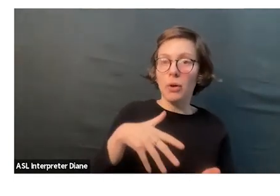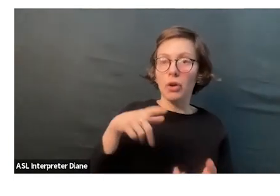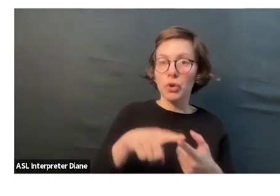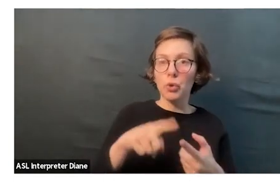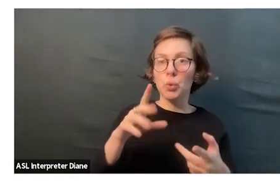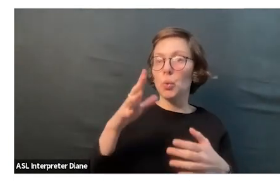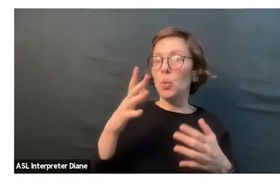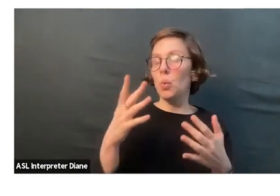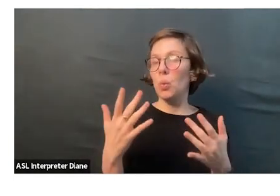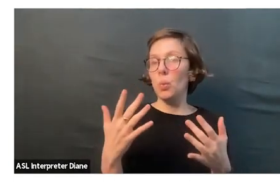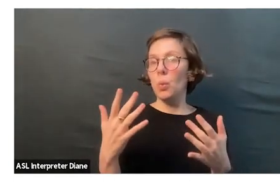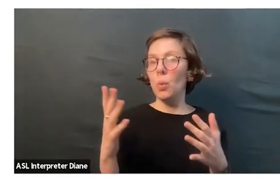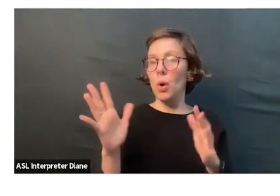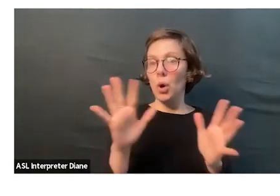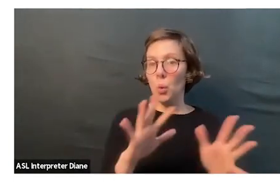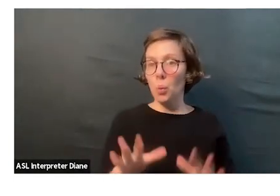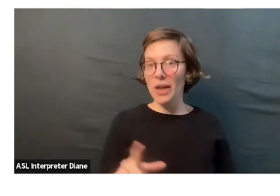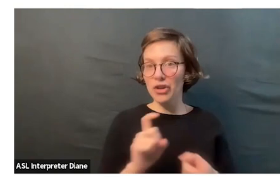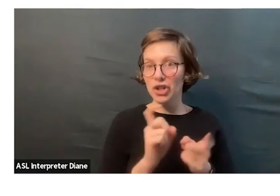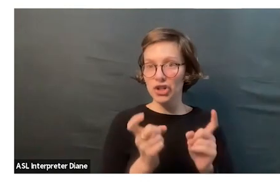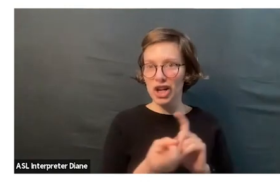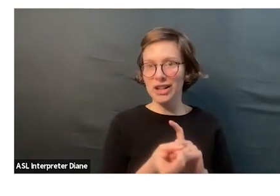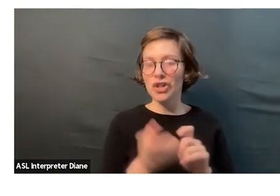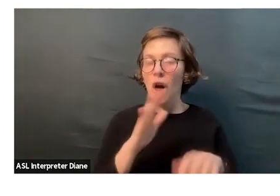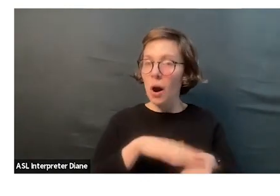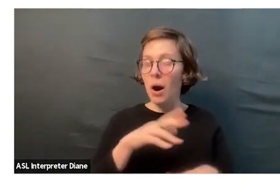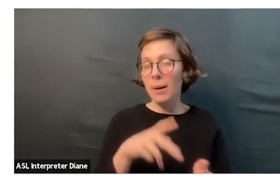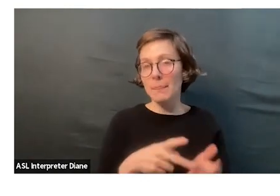because of all the things that have failed them.